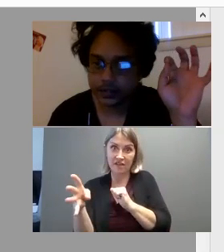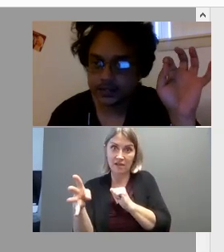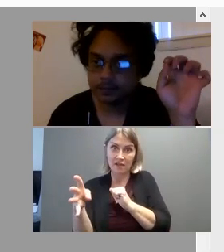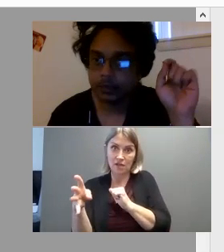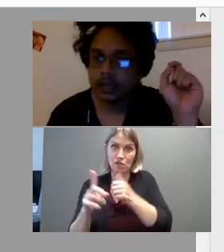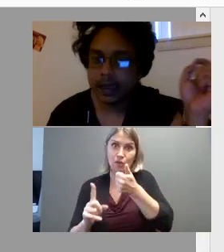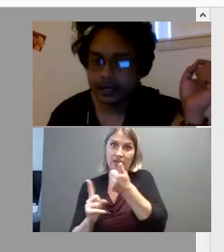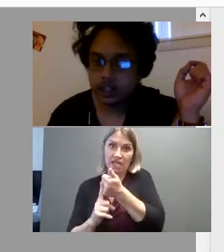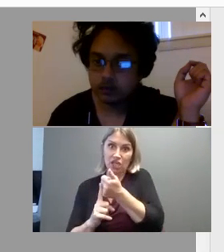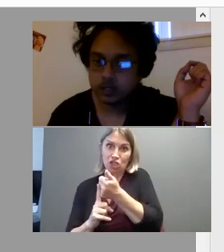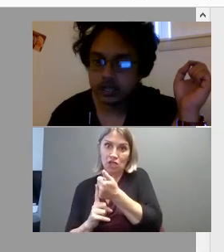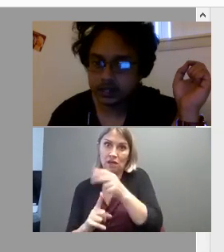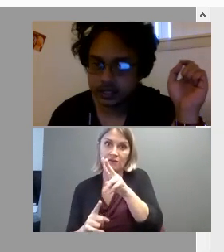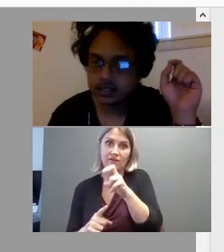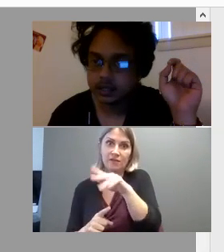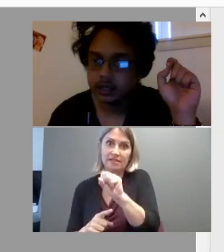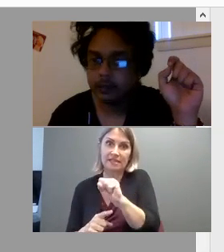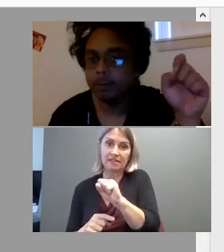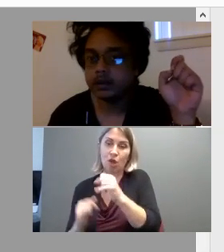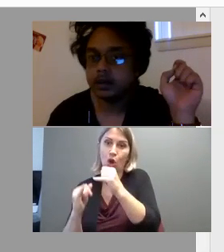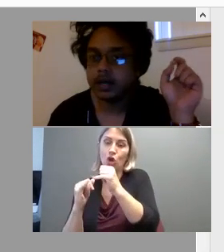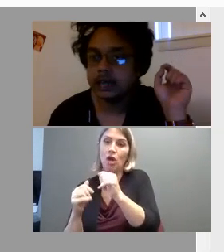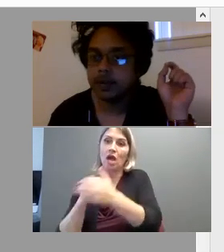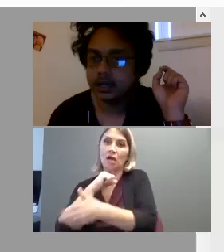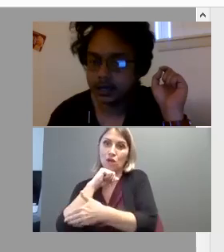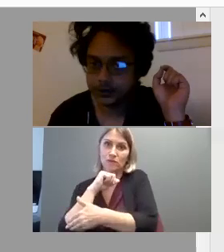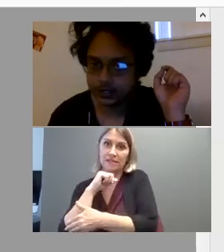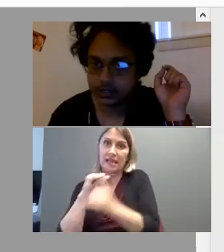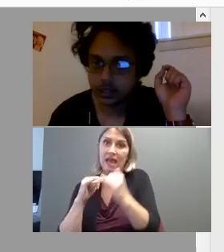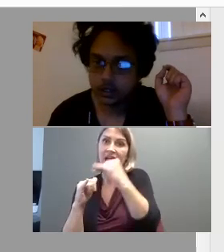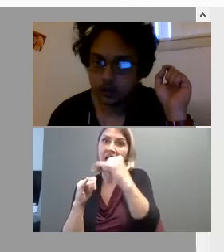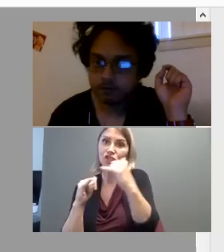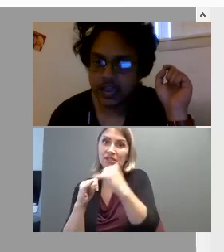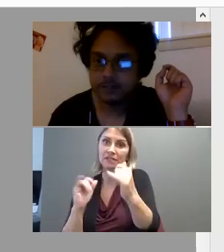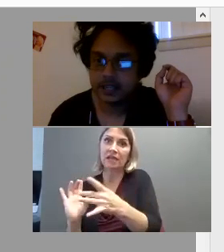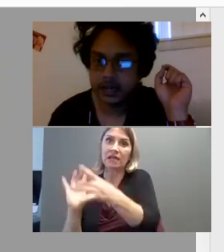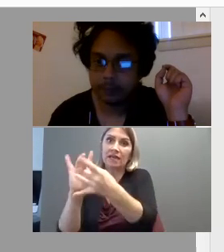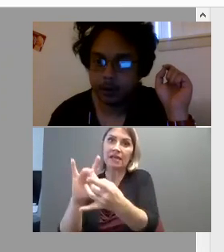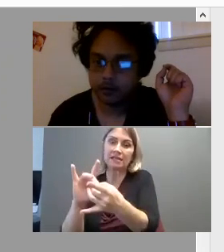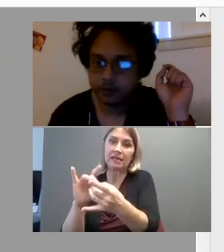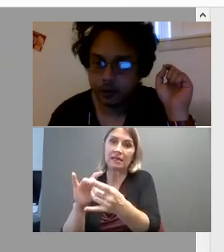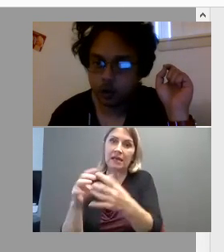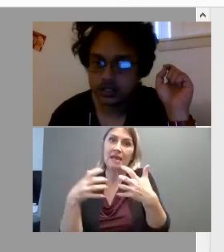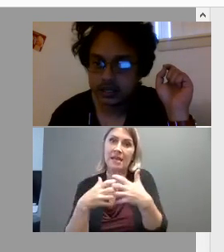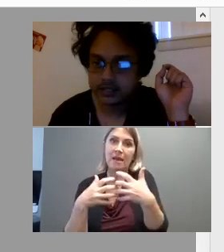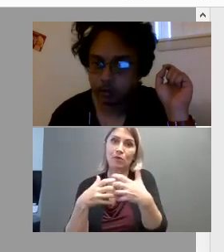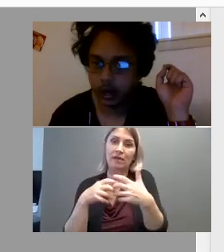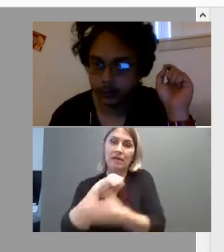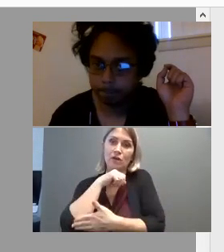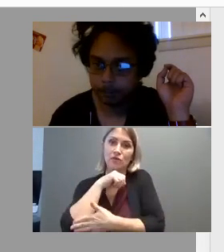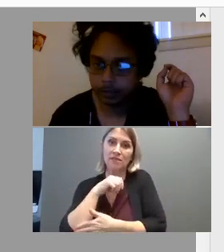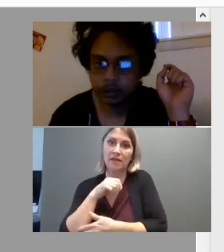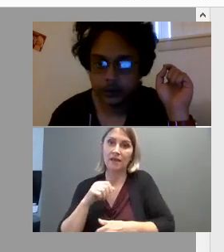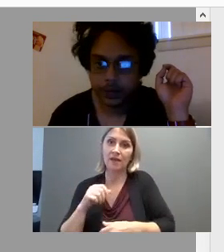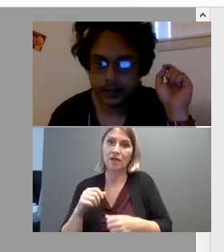vertices are countries and each of those edges depict neighboring countries. So 5 is a neighbor of 4, 6, and